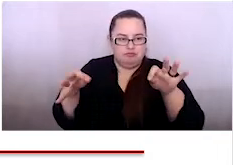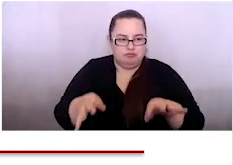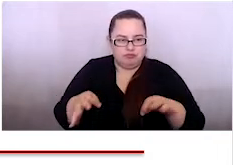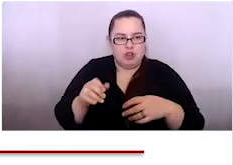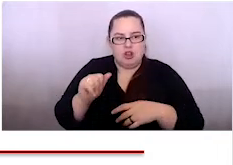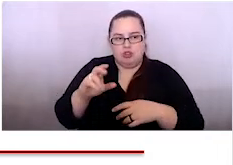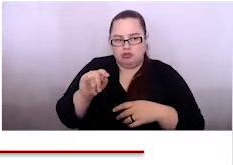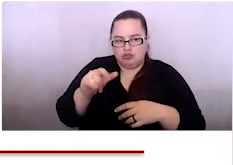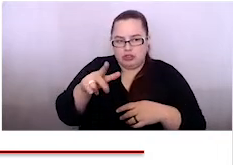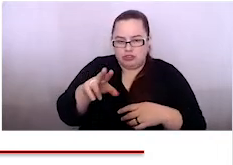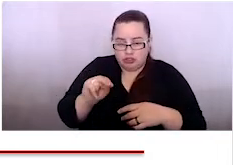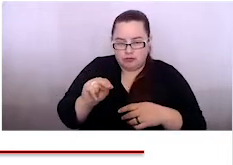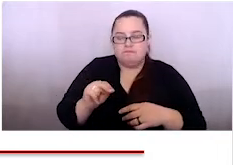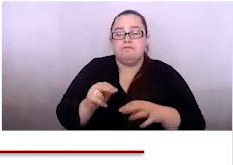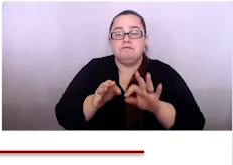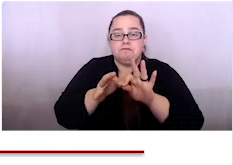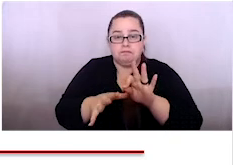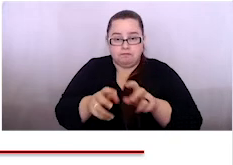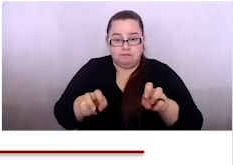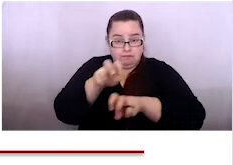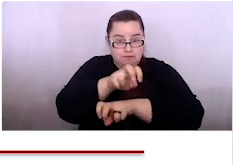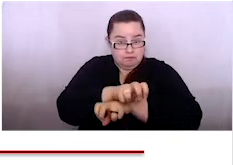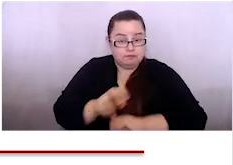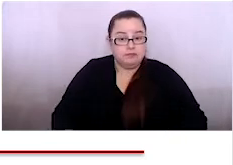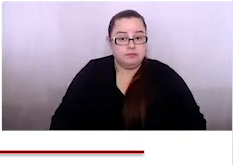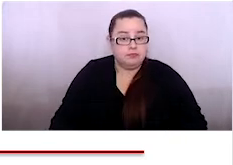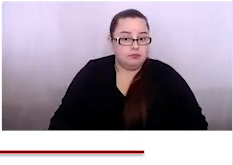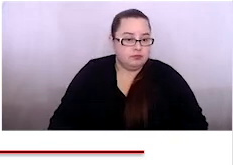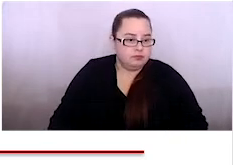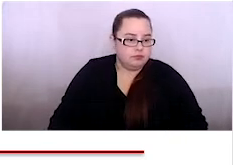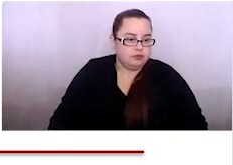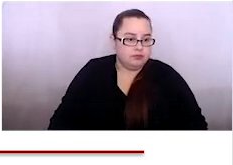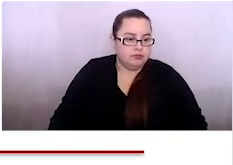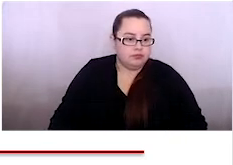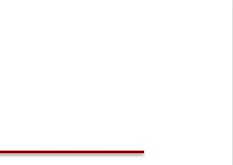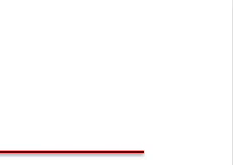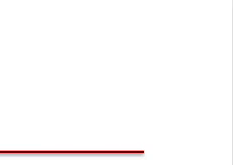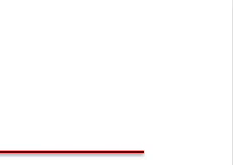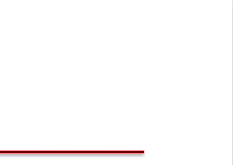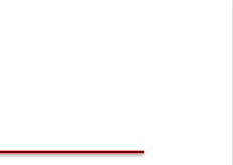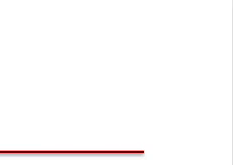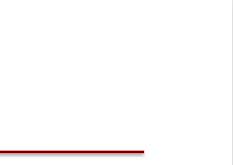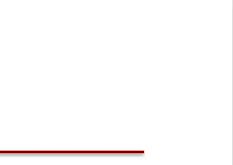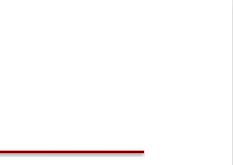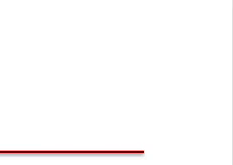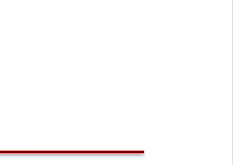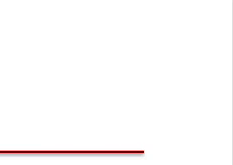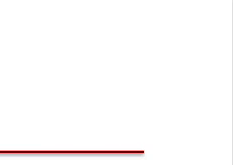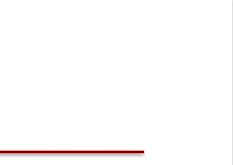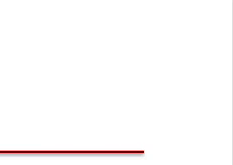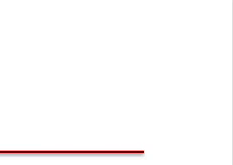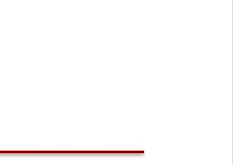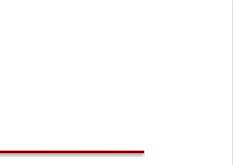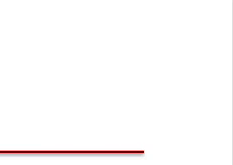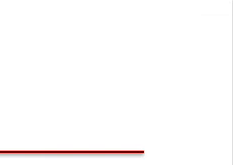So acculturation can be defined as the acquisition and adaptation to the cultural values,